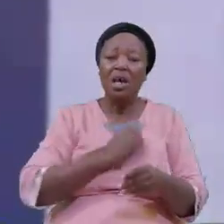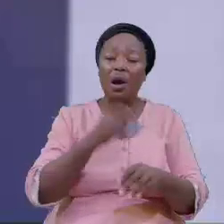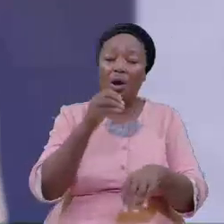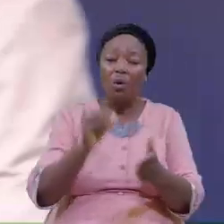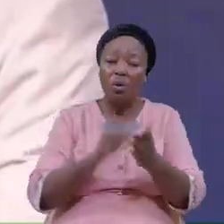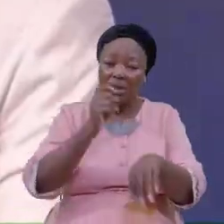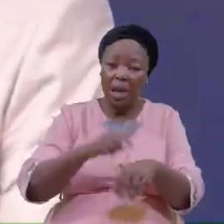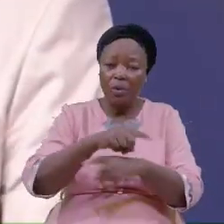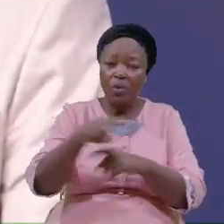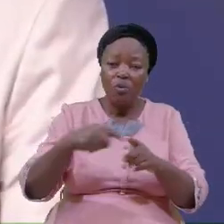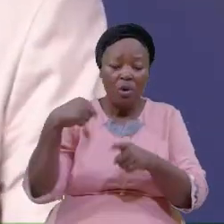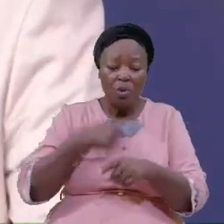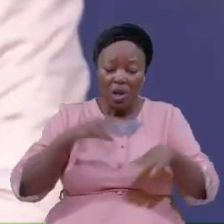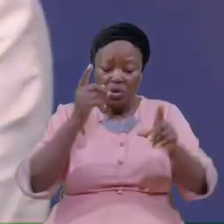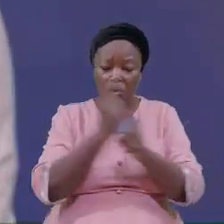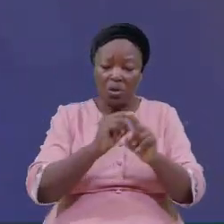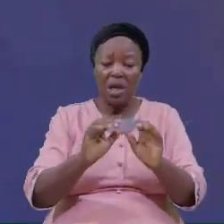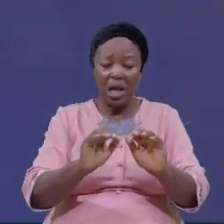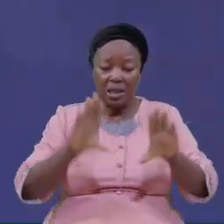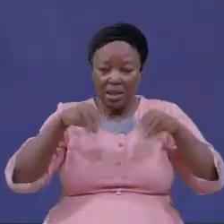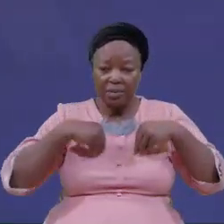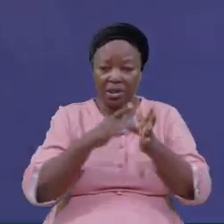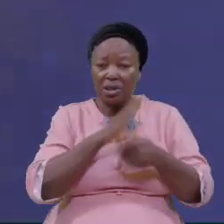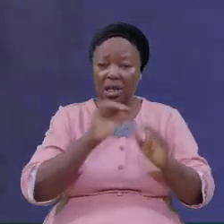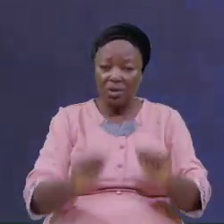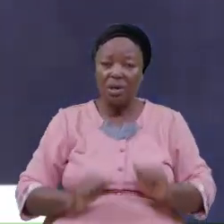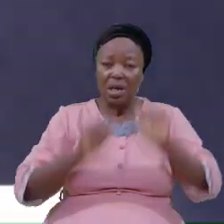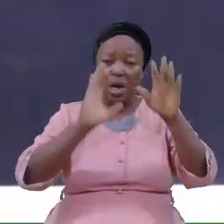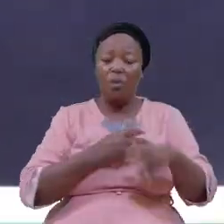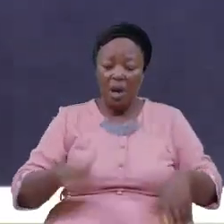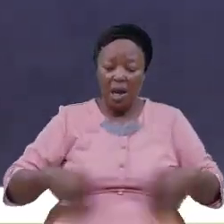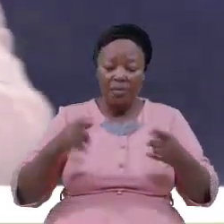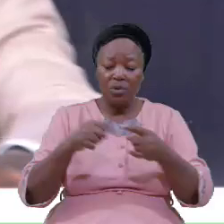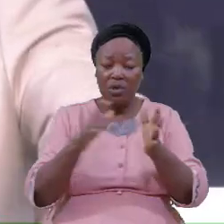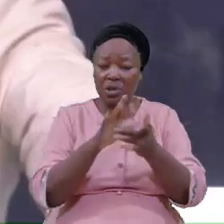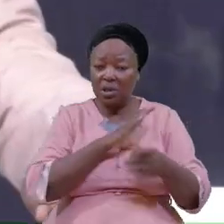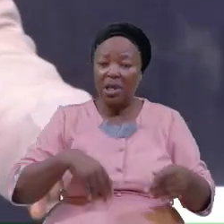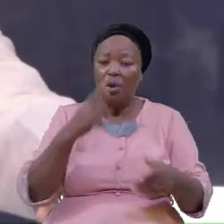wanted for anybody around us is that they will get to heaven.